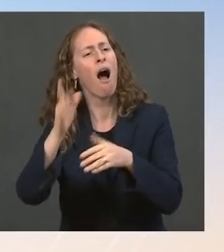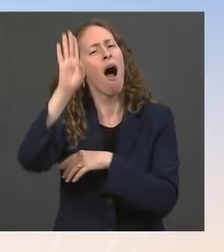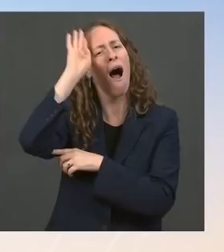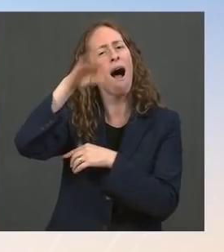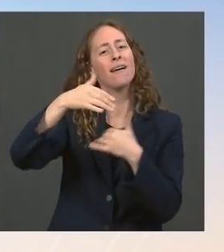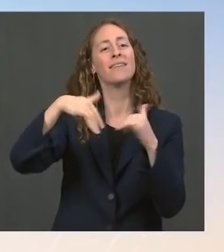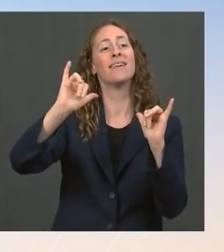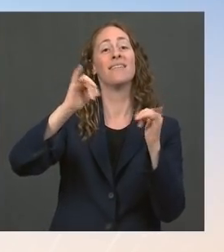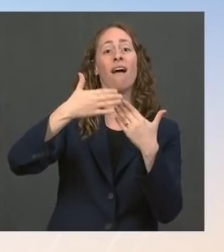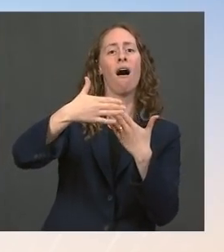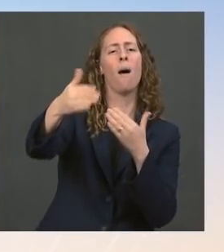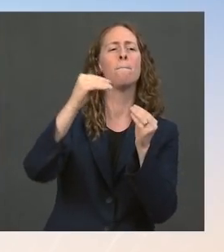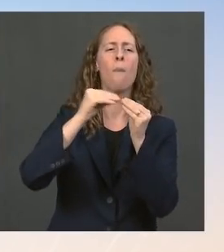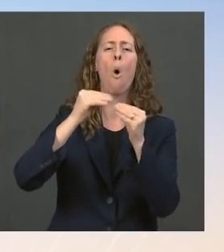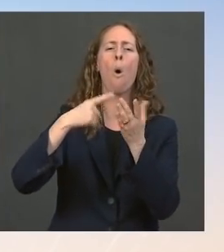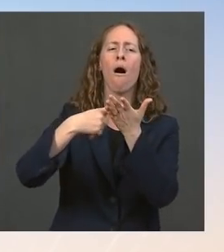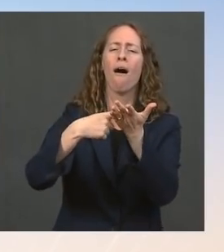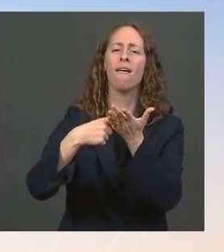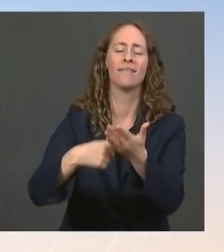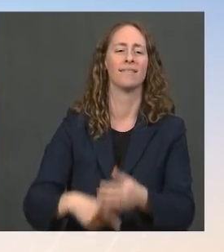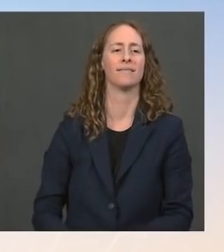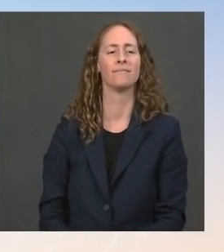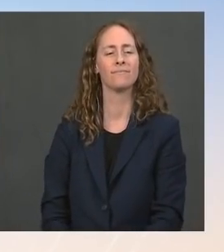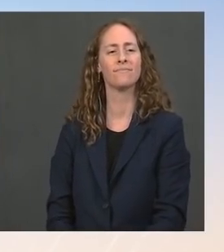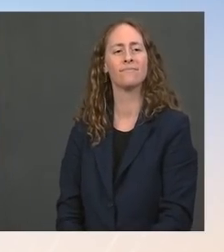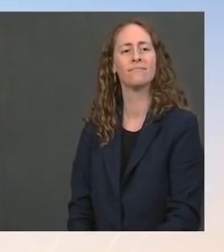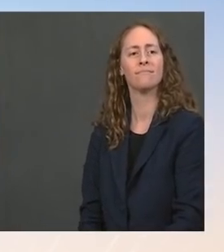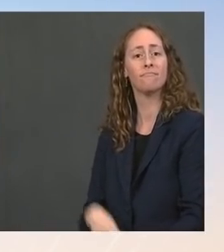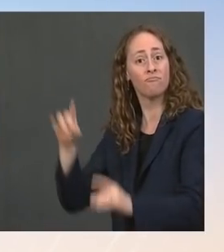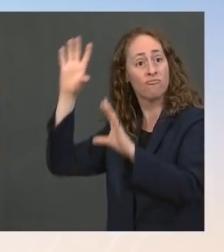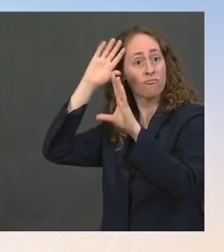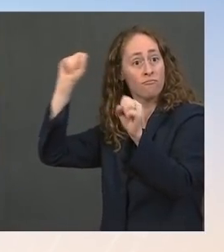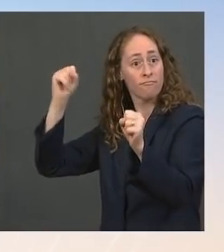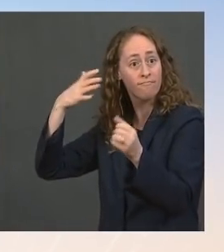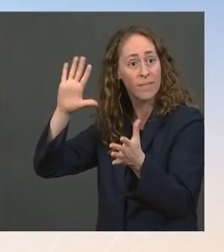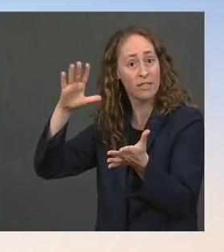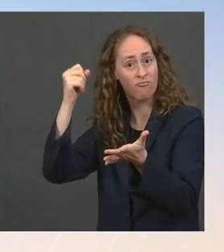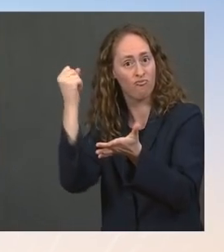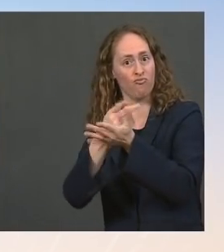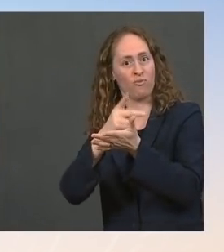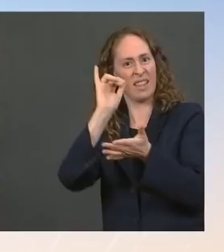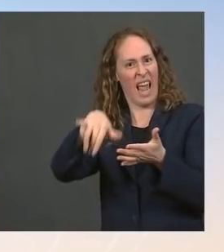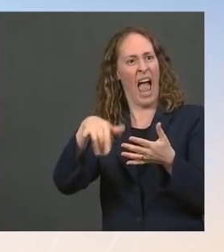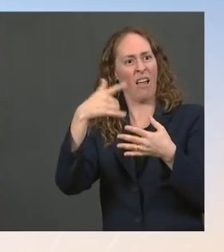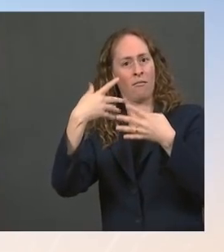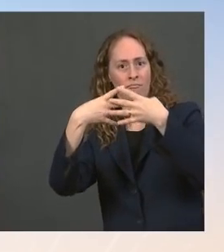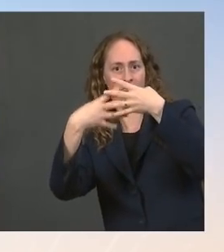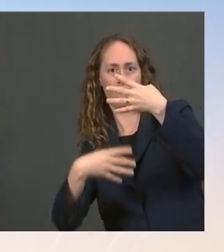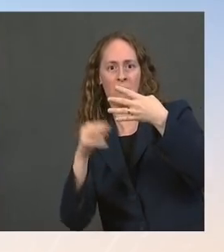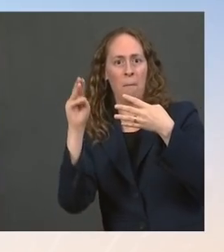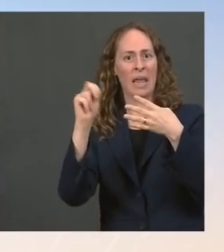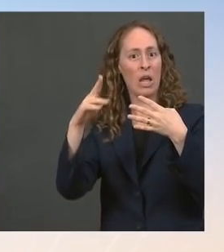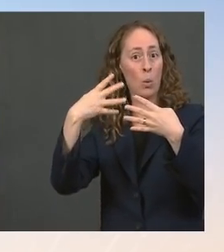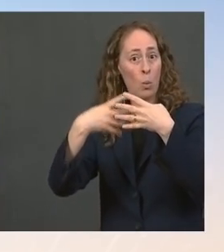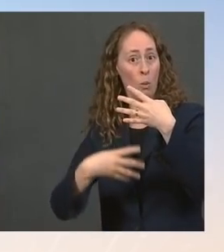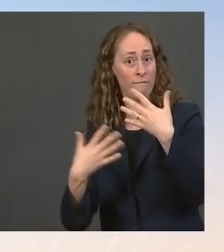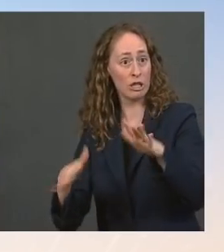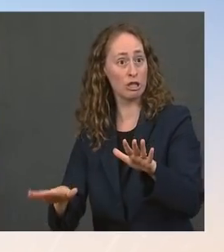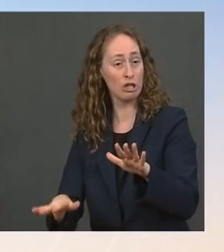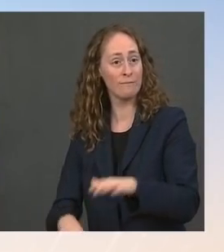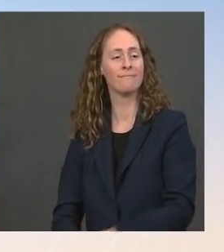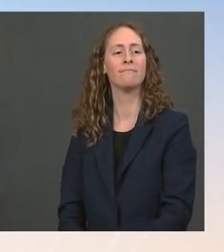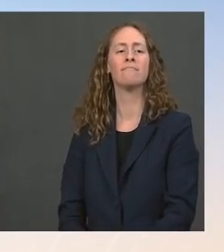days ahead. But the president has greenlit all the choices on the menu we're talking about. Again, yes, but it's a range of options.